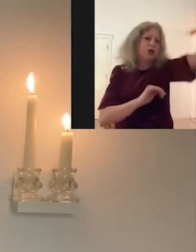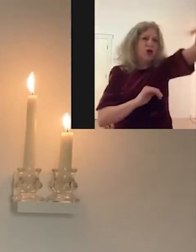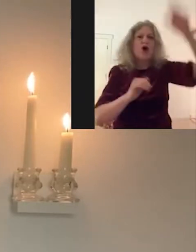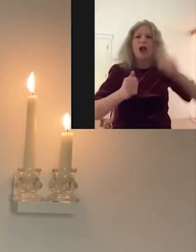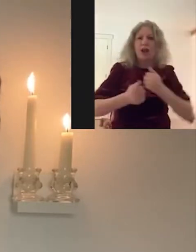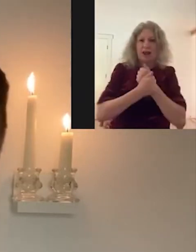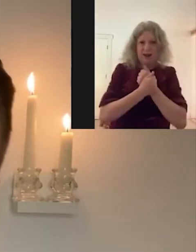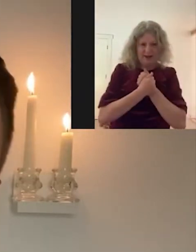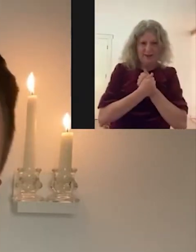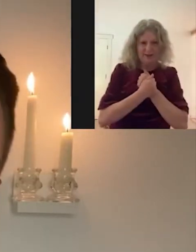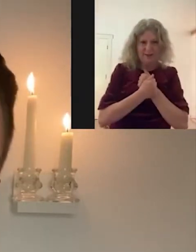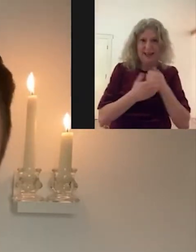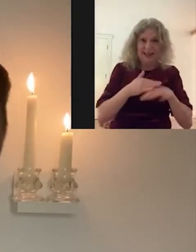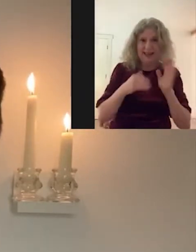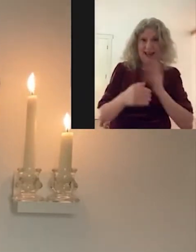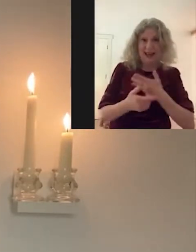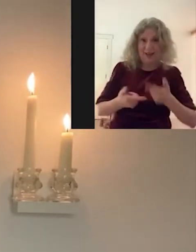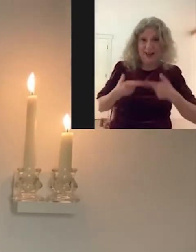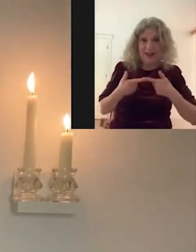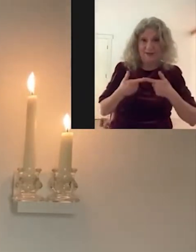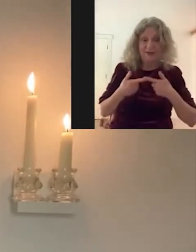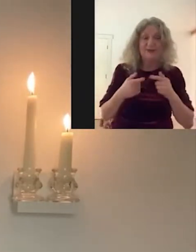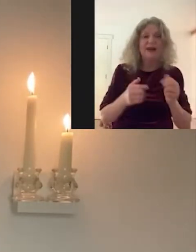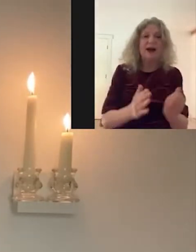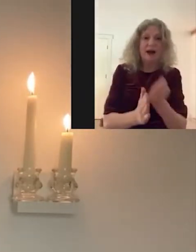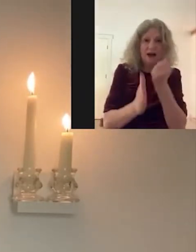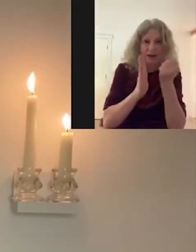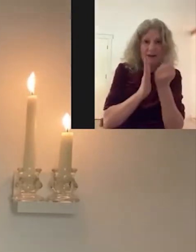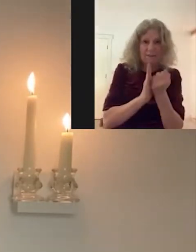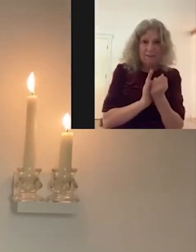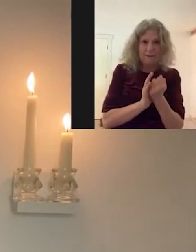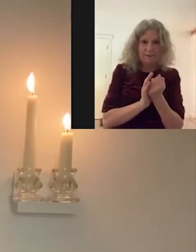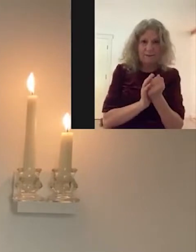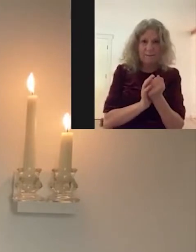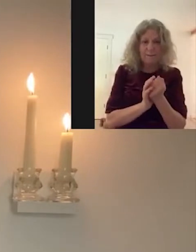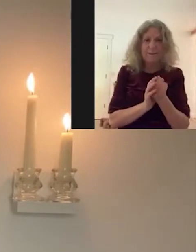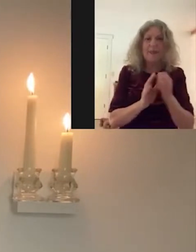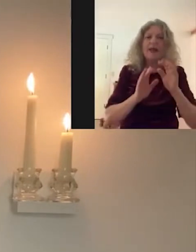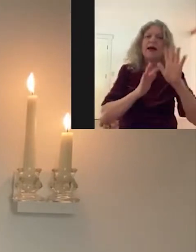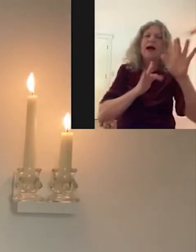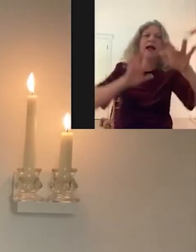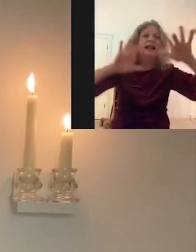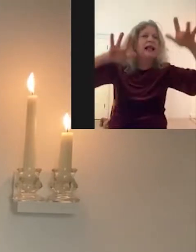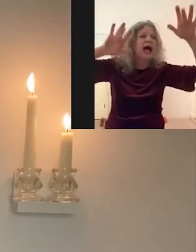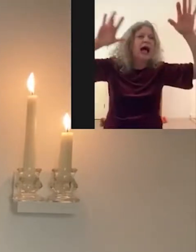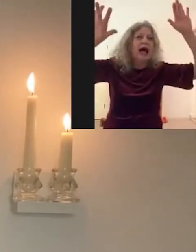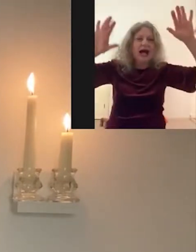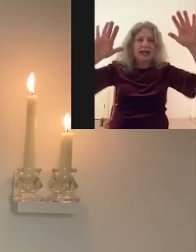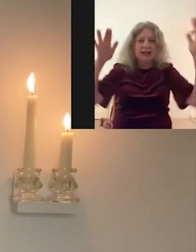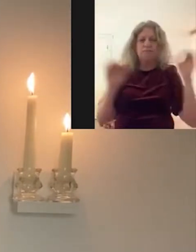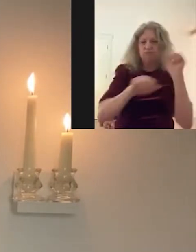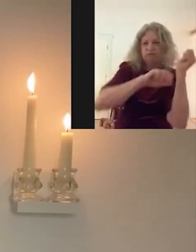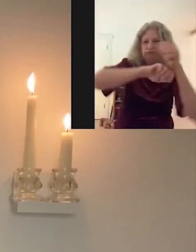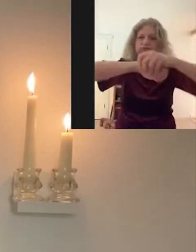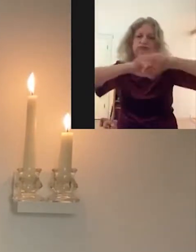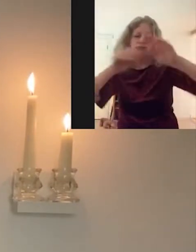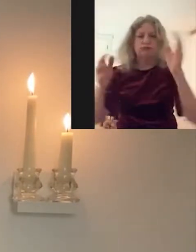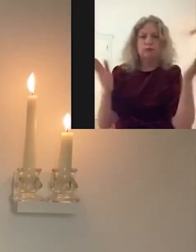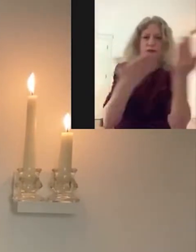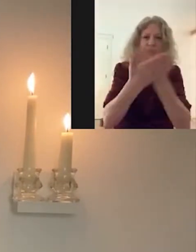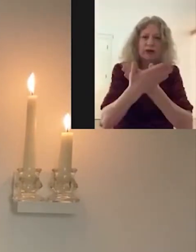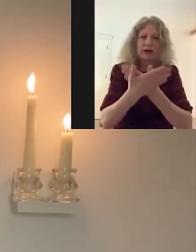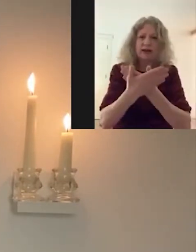lives. Amen. The light shines in the darkness, and the darkness has